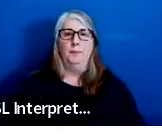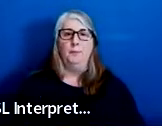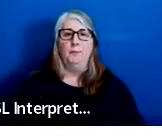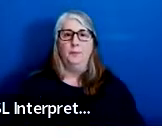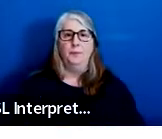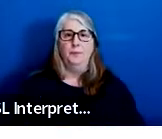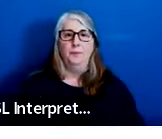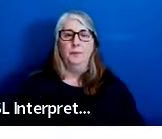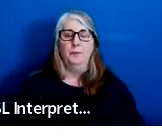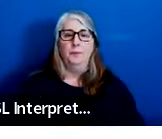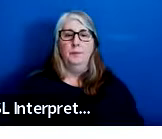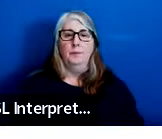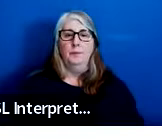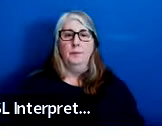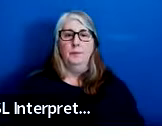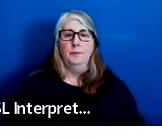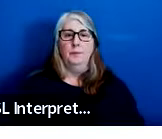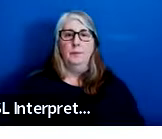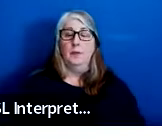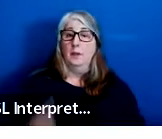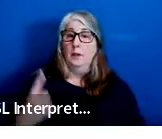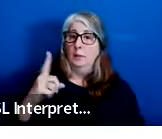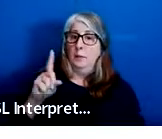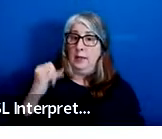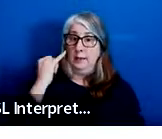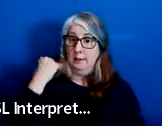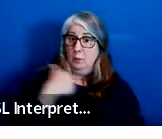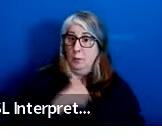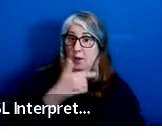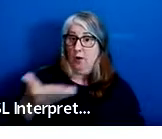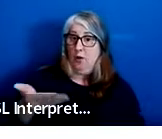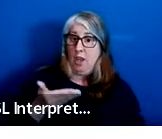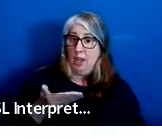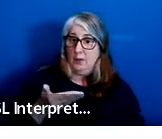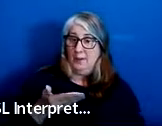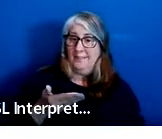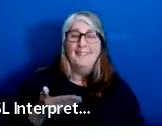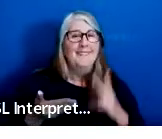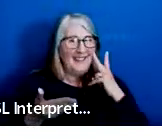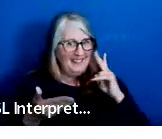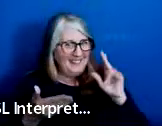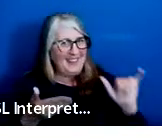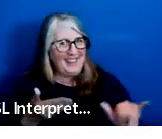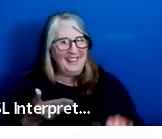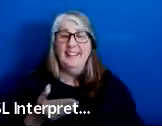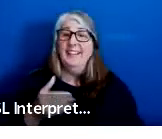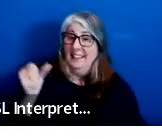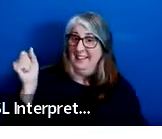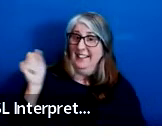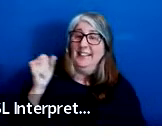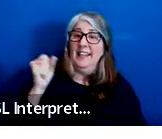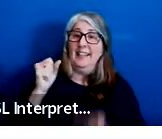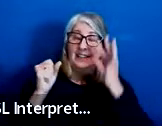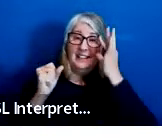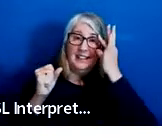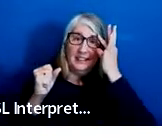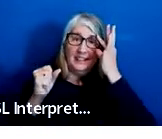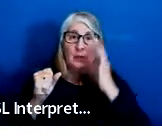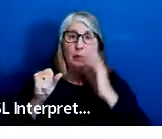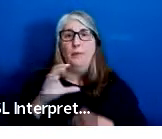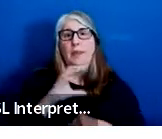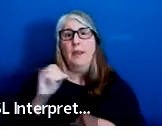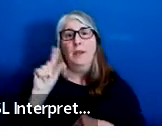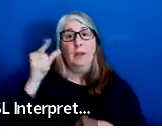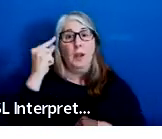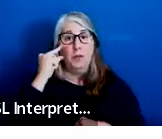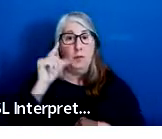else we have here. Somebody asked if we were hiring. I saw And that. yeah, so the Prince George's County government